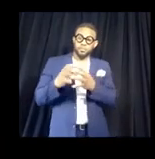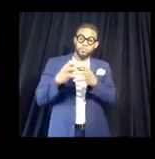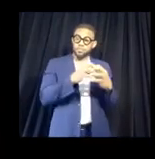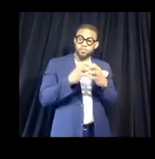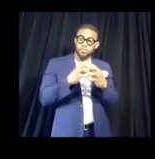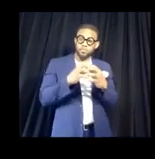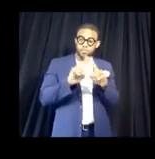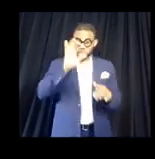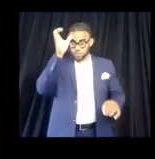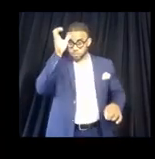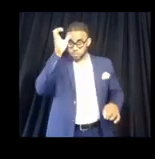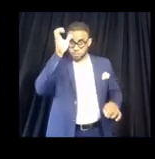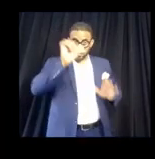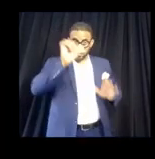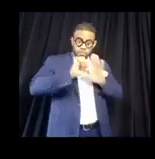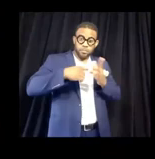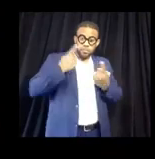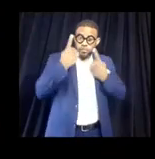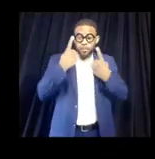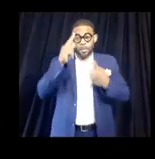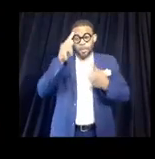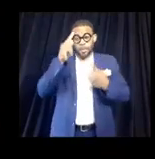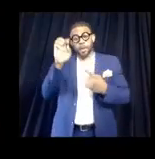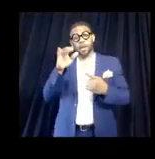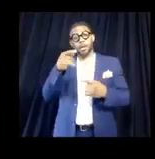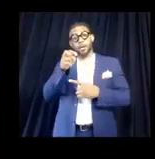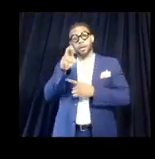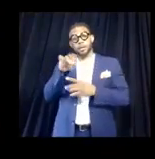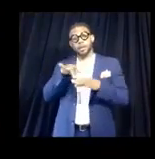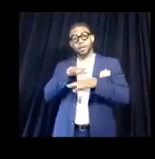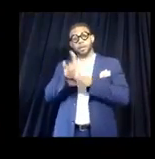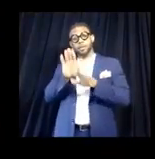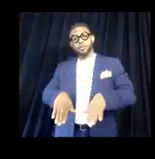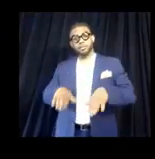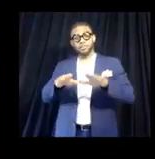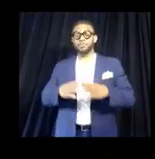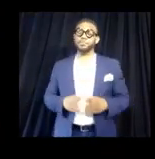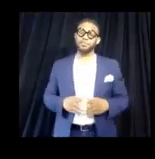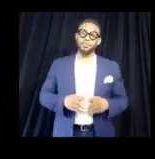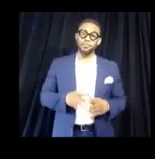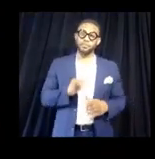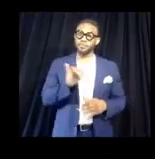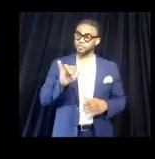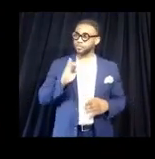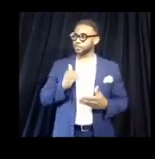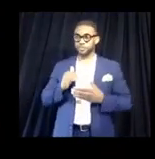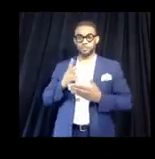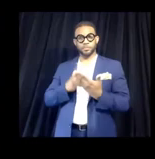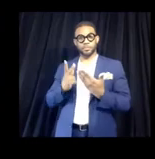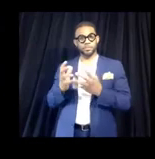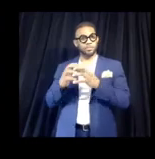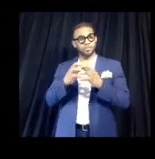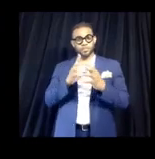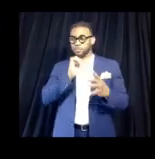discuss intersectionality as a concept to push our thinking and theorization of gender and early childhood. Much like our